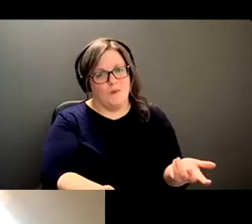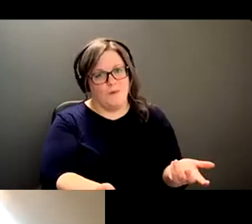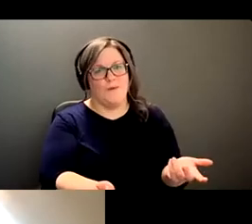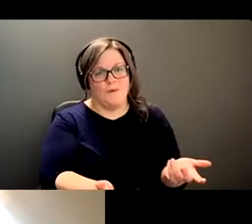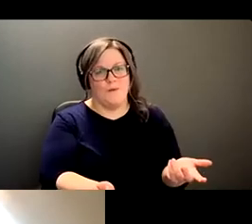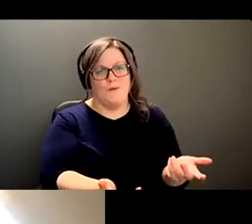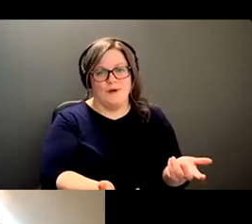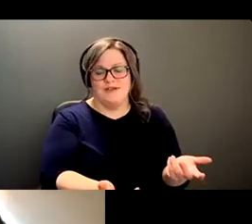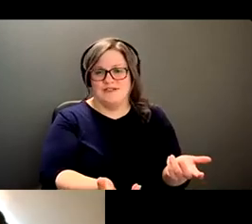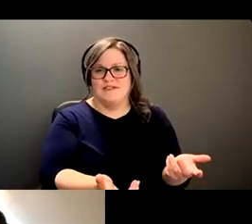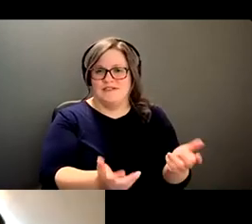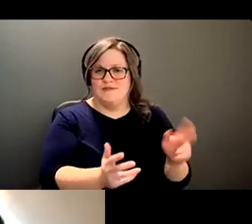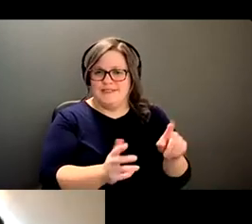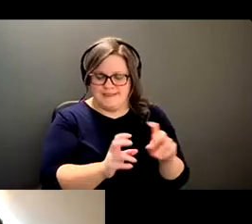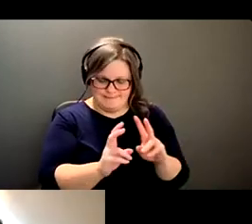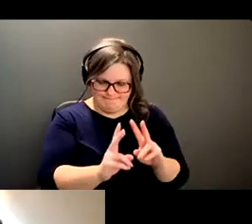figuring that out. It's